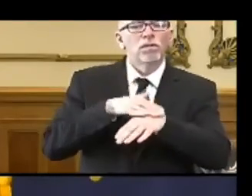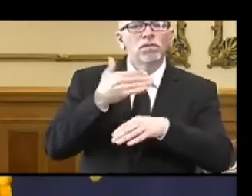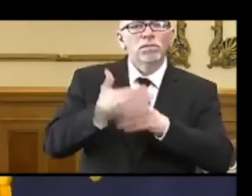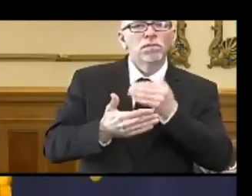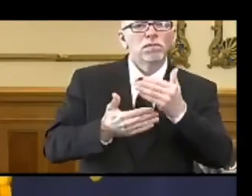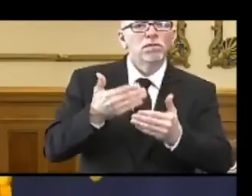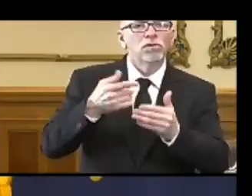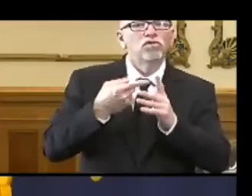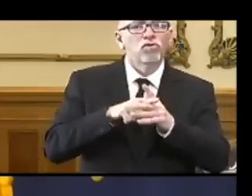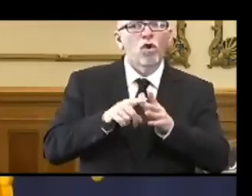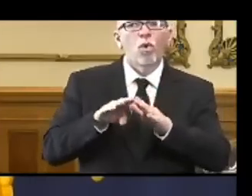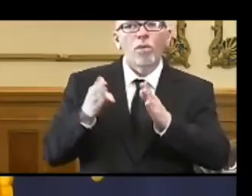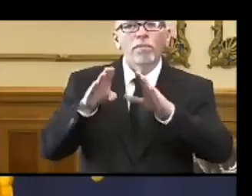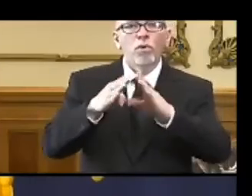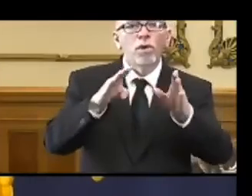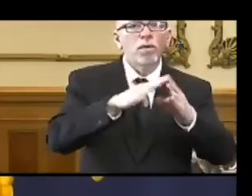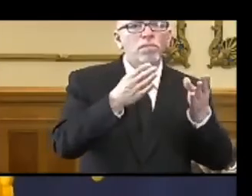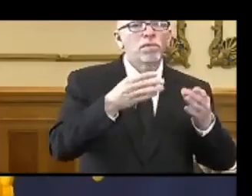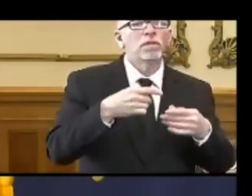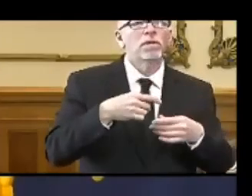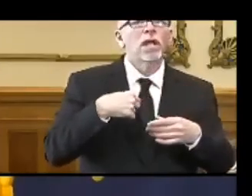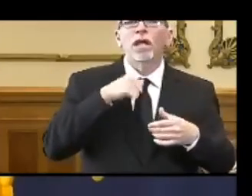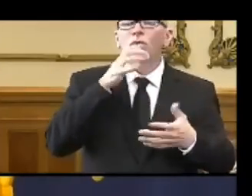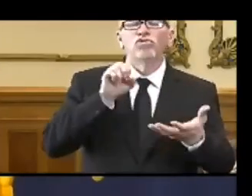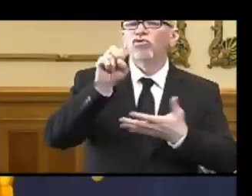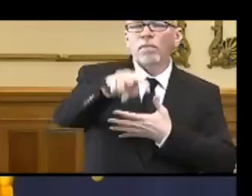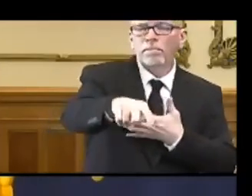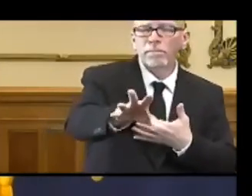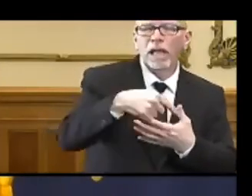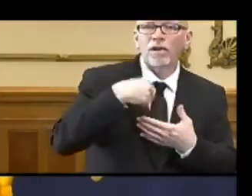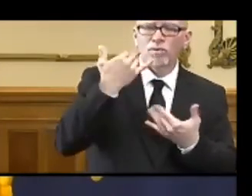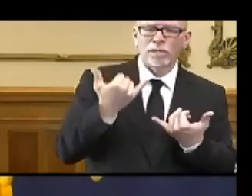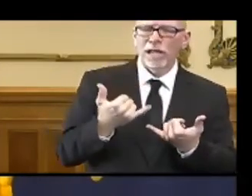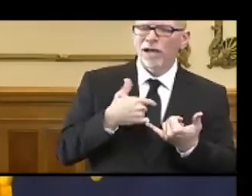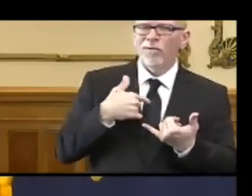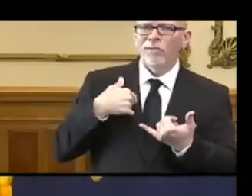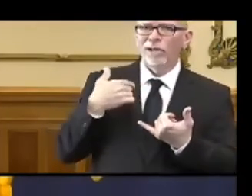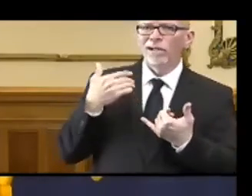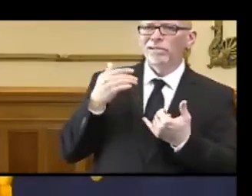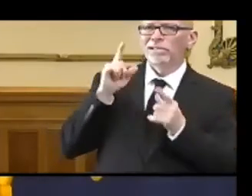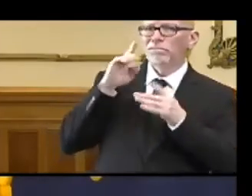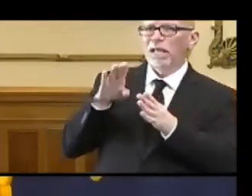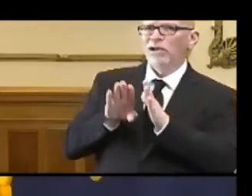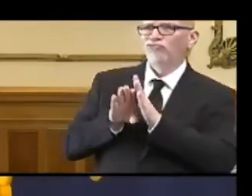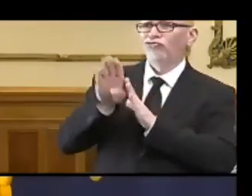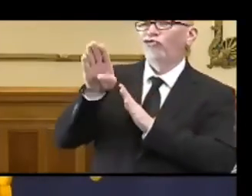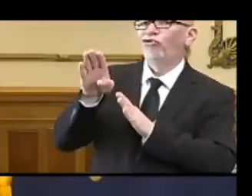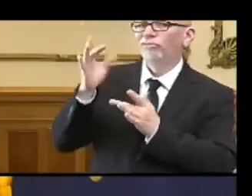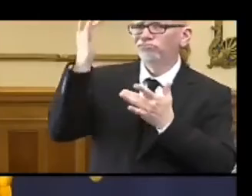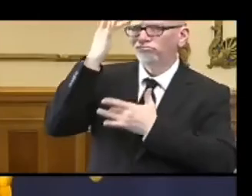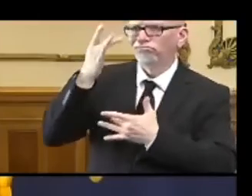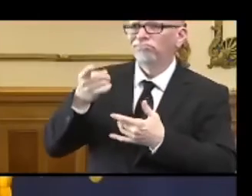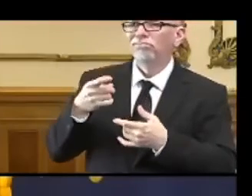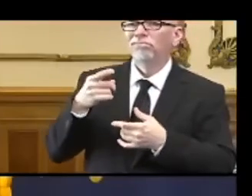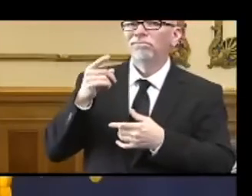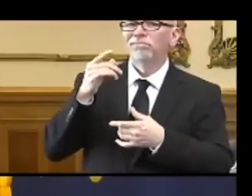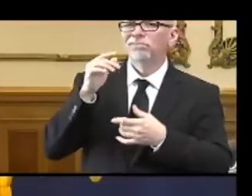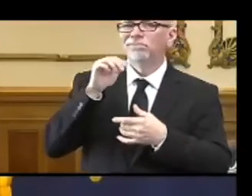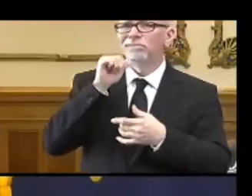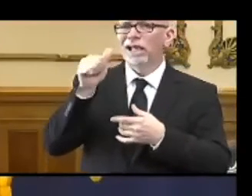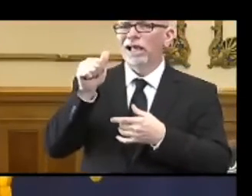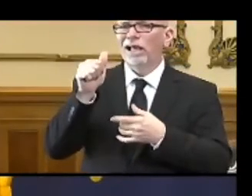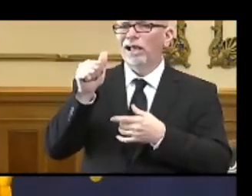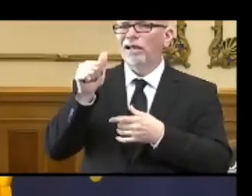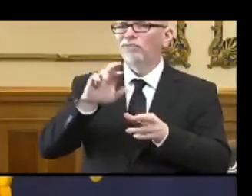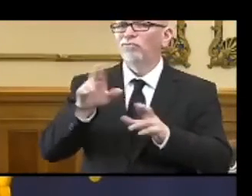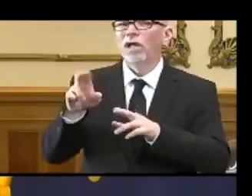methodically start to open back up, I don't want to get the cart in front of the horse. I know where we are right now. We're looking at the surge, the horizon. But we will